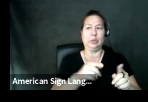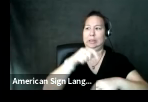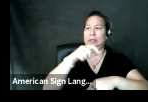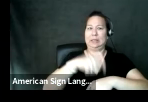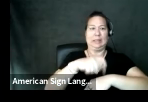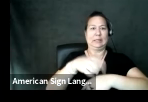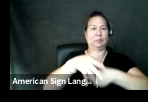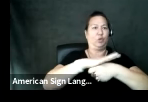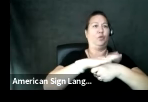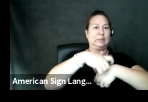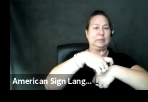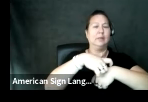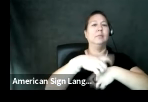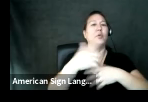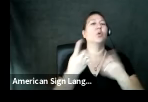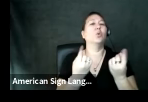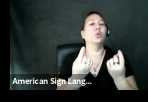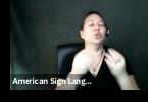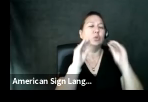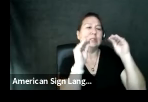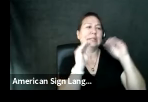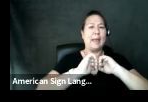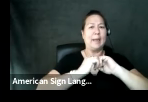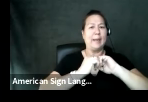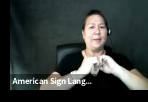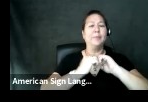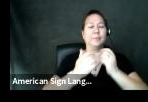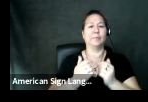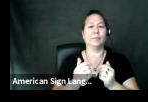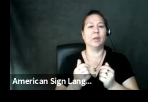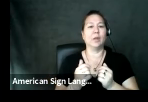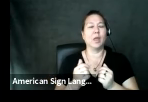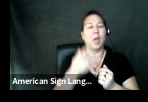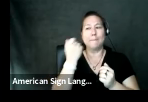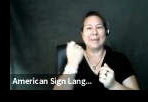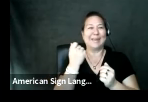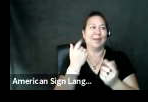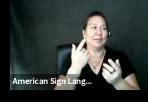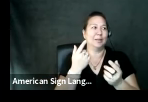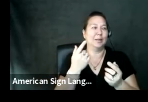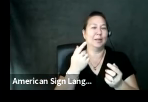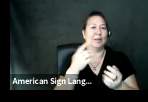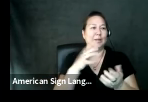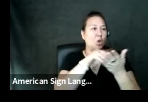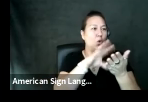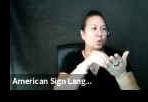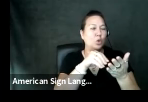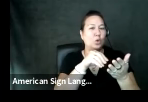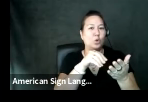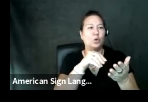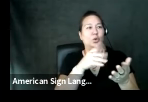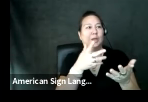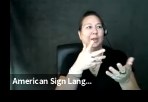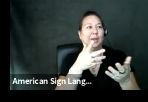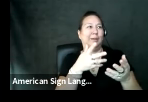to the differences in the learning platform during the school year, because learning loss does not necessarily mean that a child has a